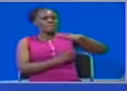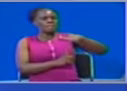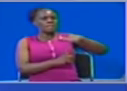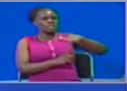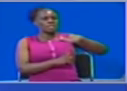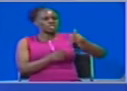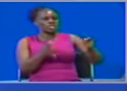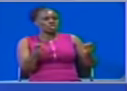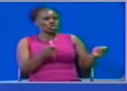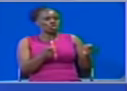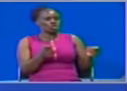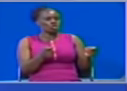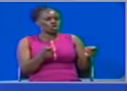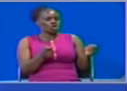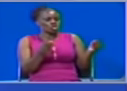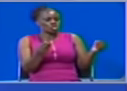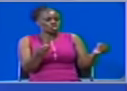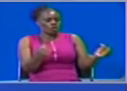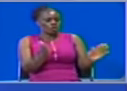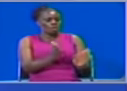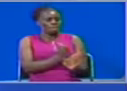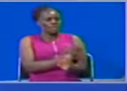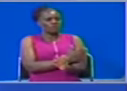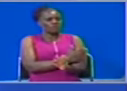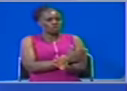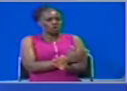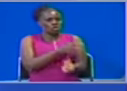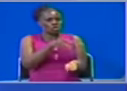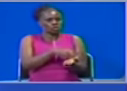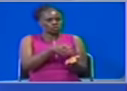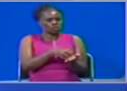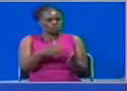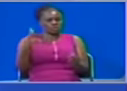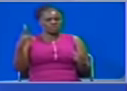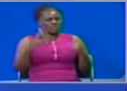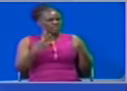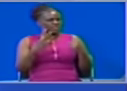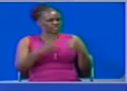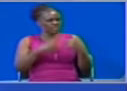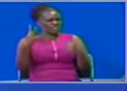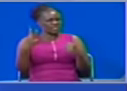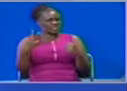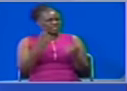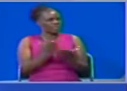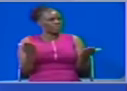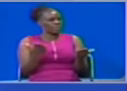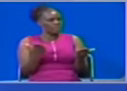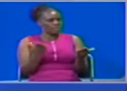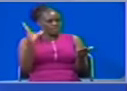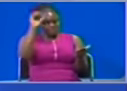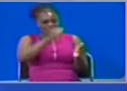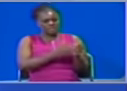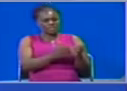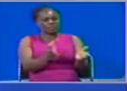taken charge and settled before even this deterioration into day 70-something. Mm-hmm. There has been a lack of leadership